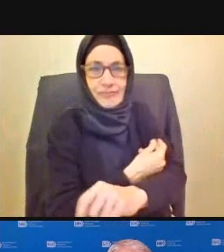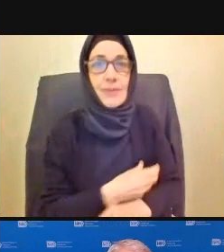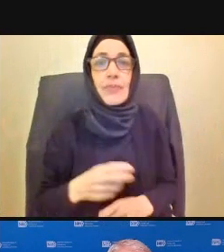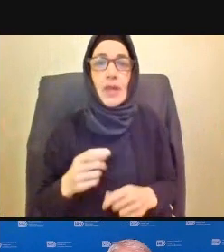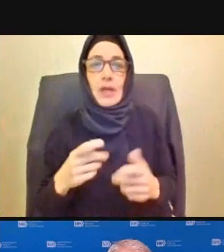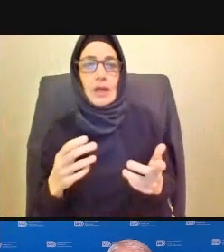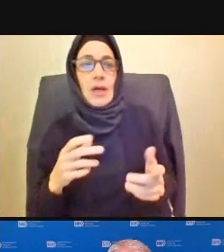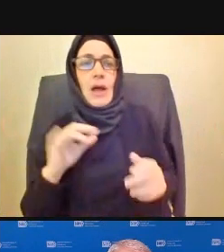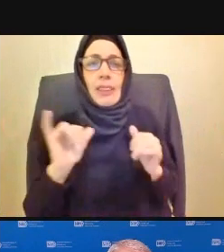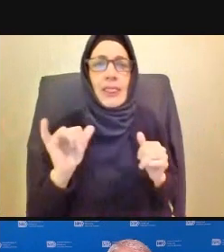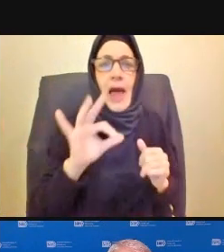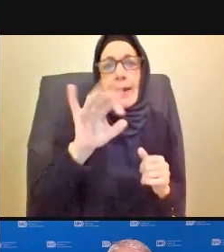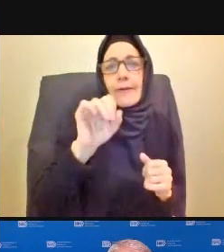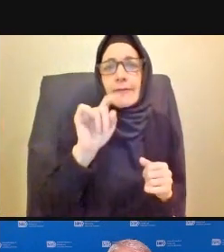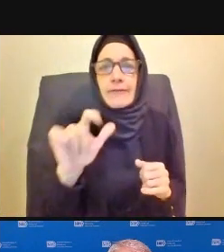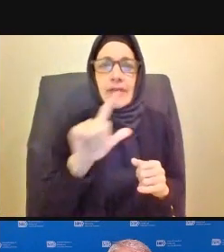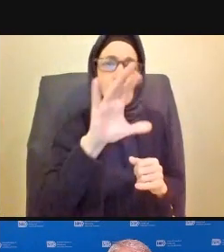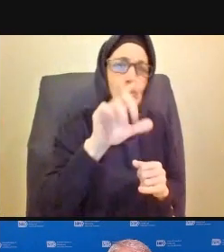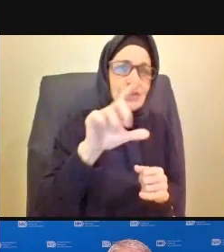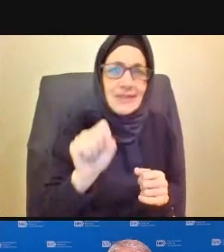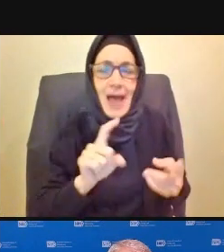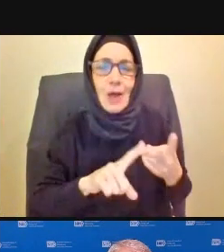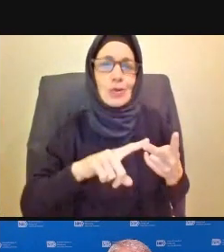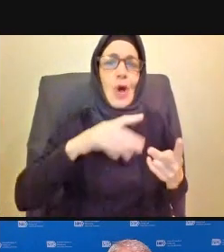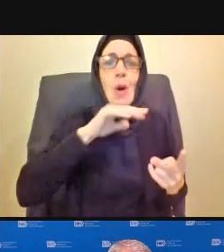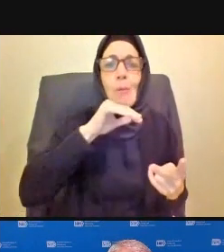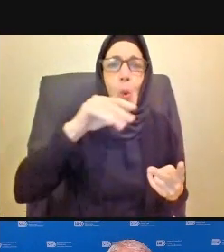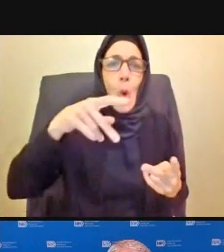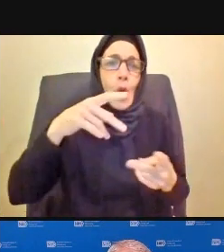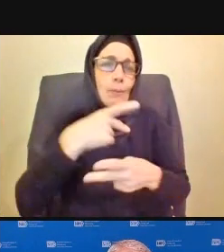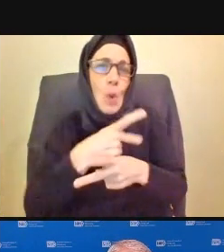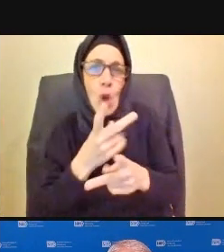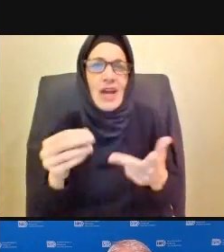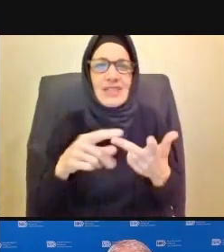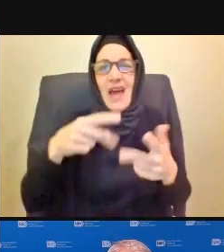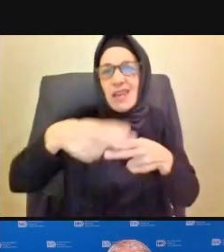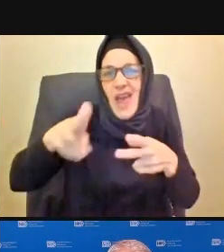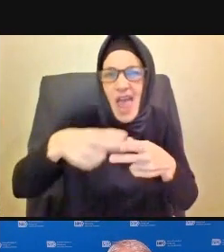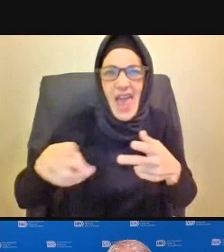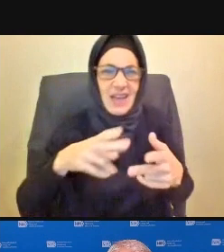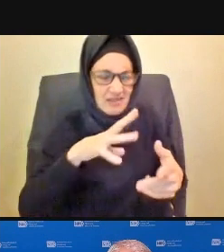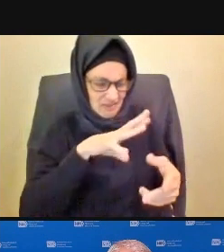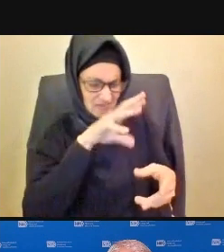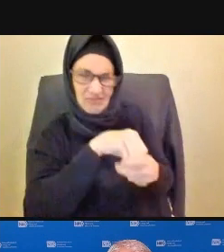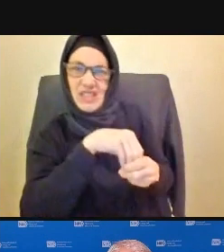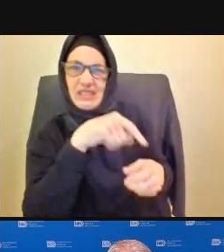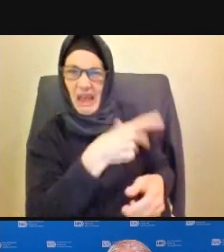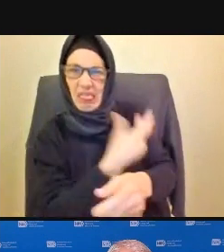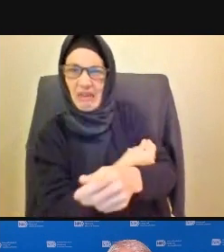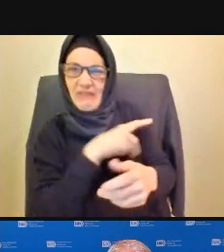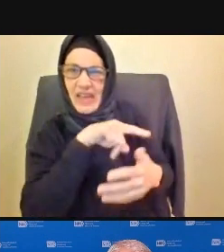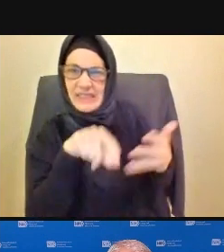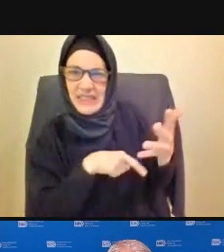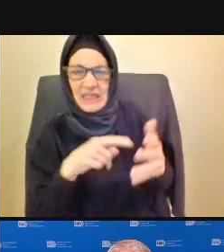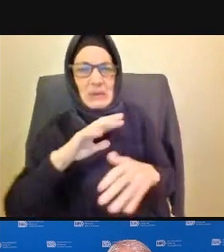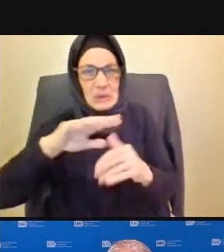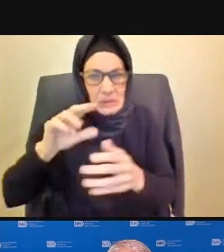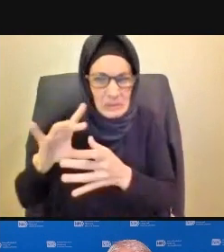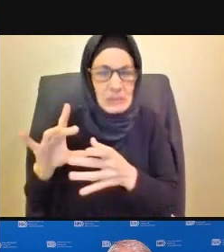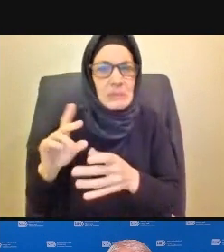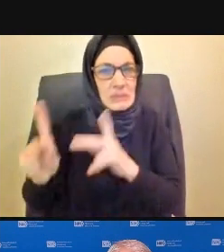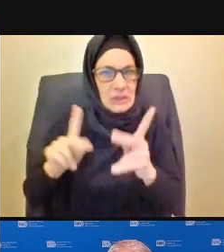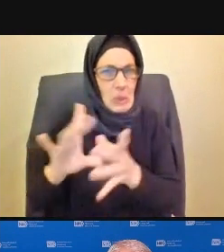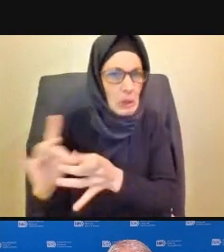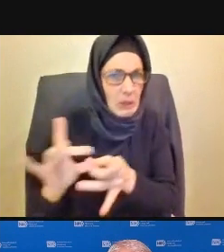such as fetal cells, pork products, and eggs have all dominated the COVID-19 vaccine dialogue. How do these concerns factor into the